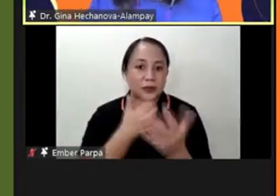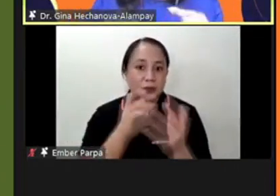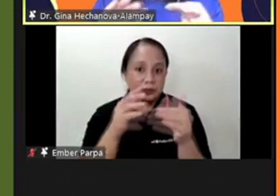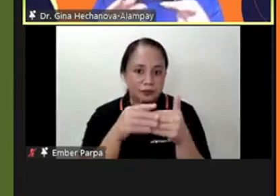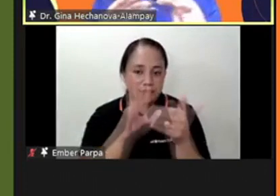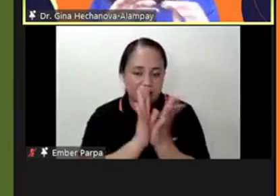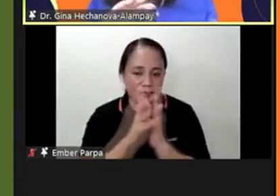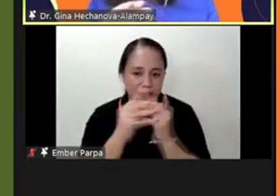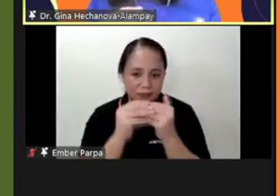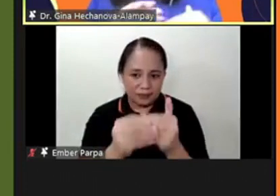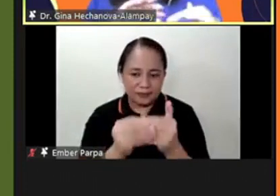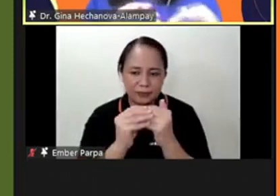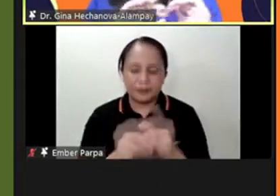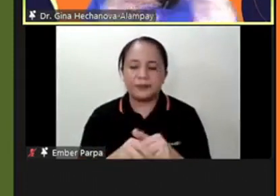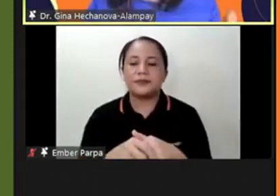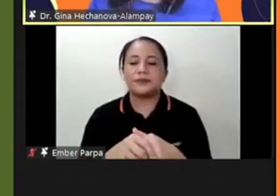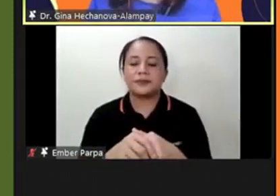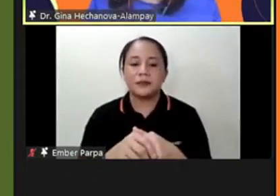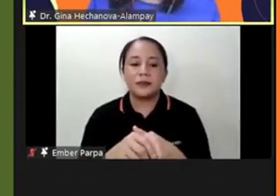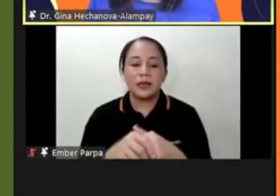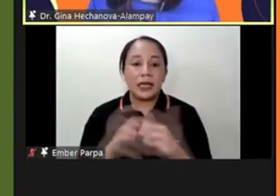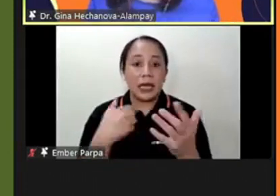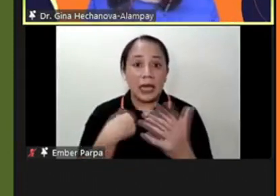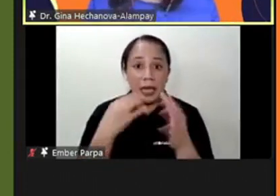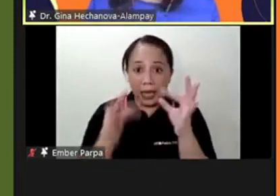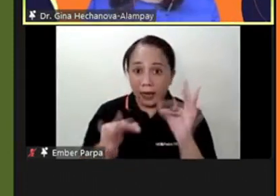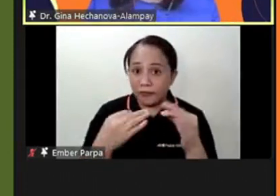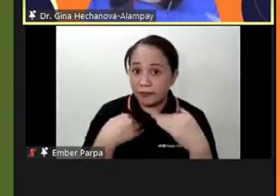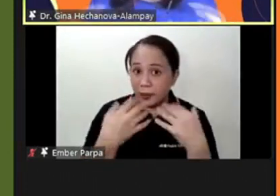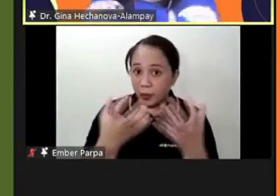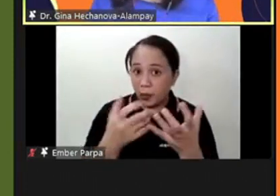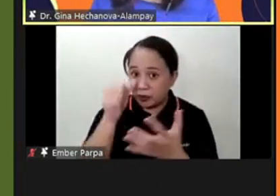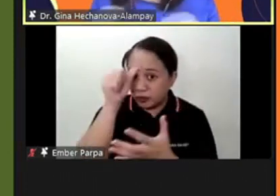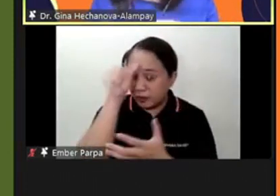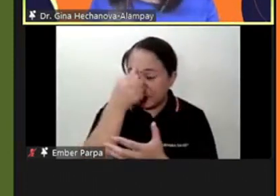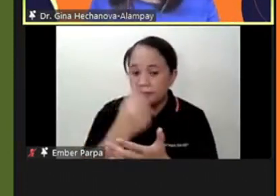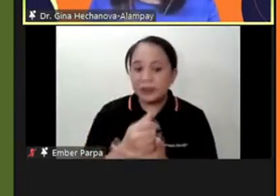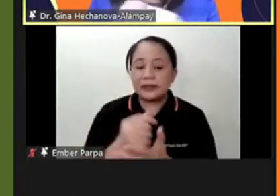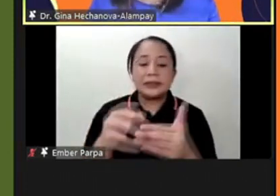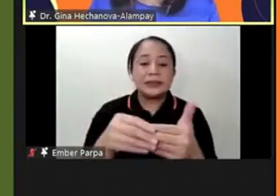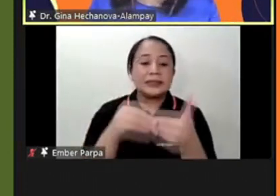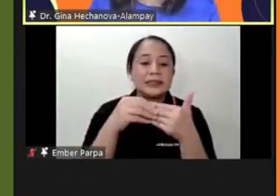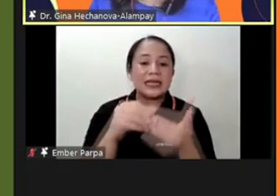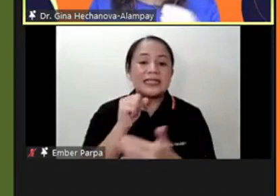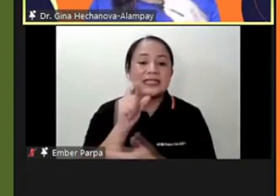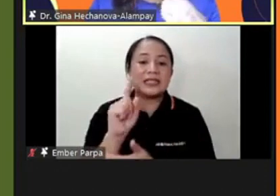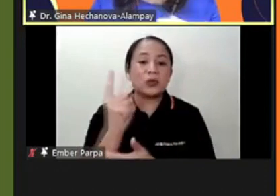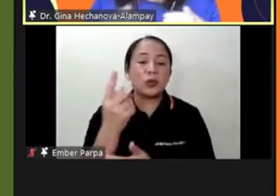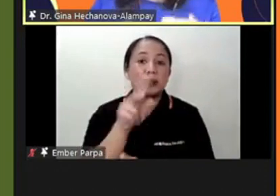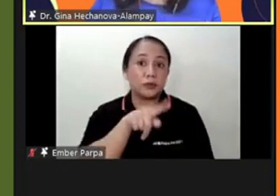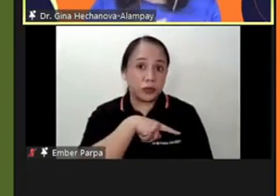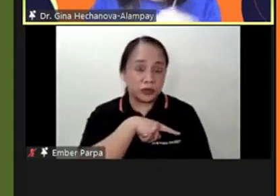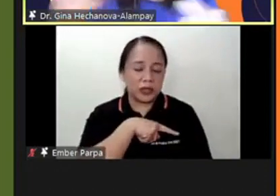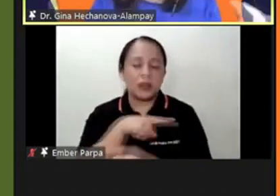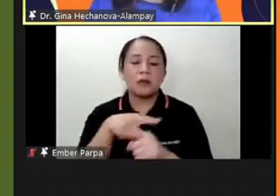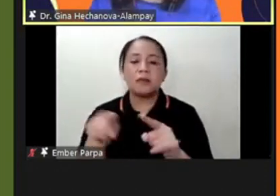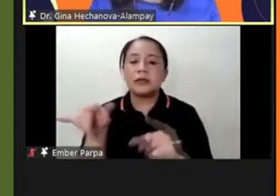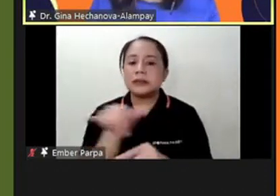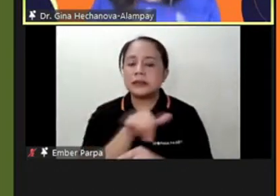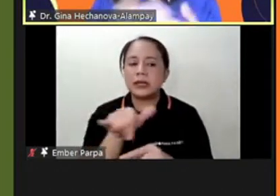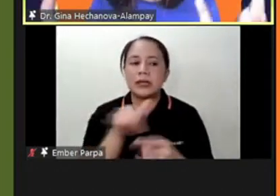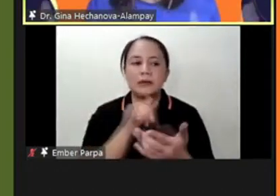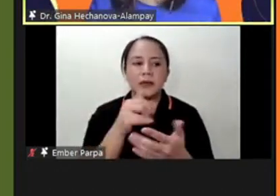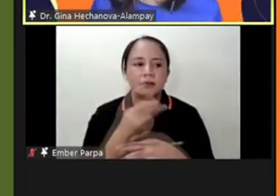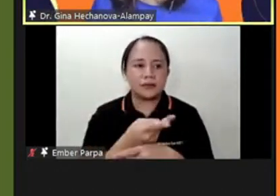right? So if there's anything that I want you to remember, that resilience is not just personal, it's also a product